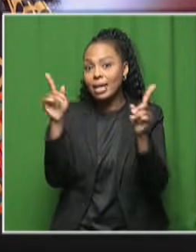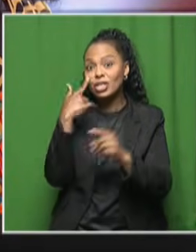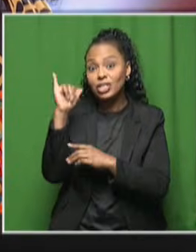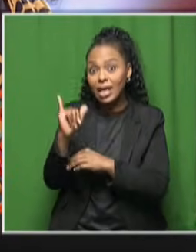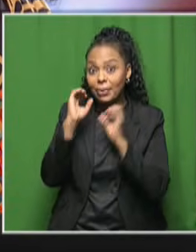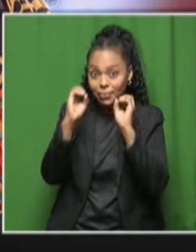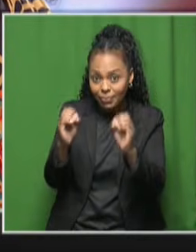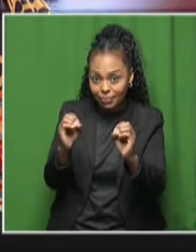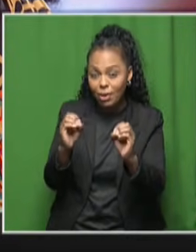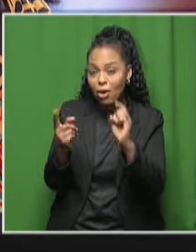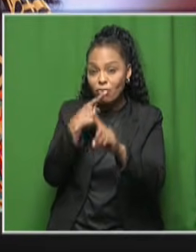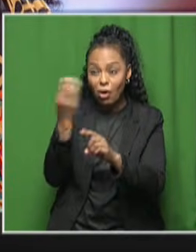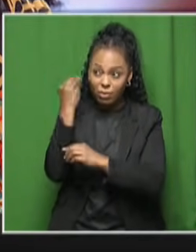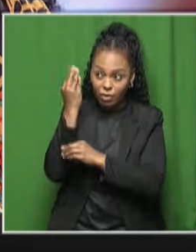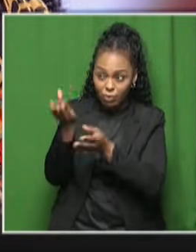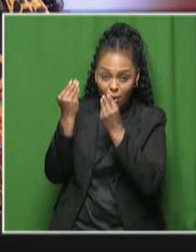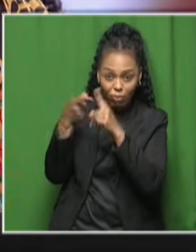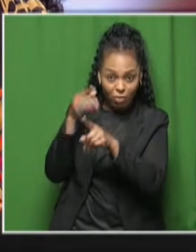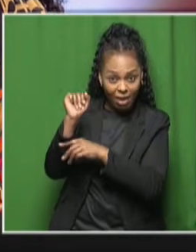the proper,